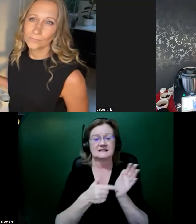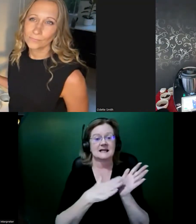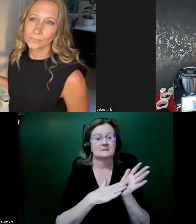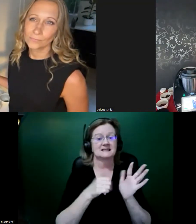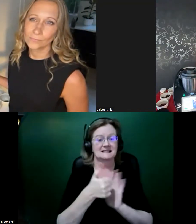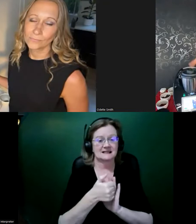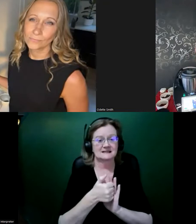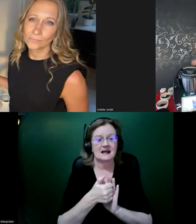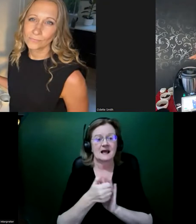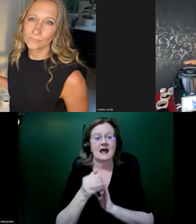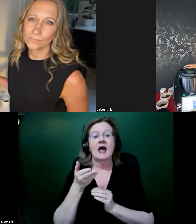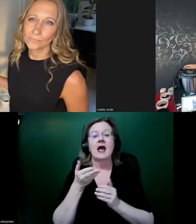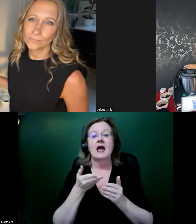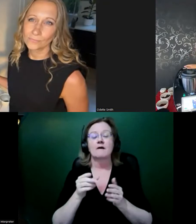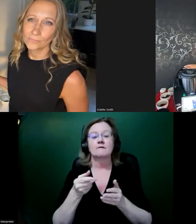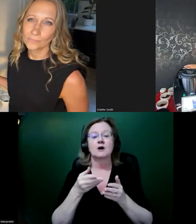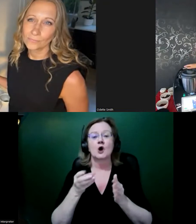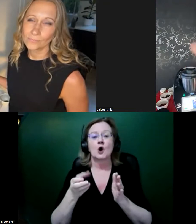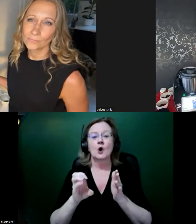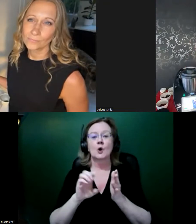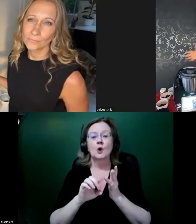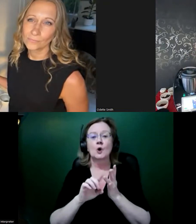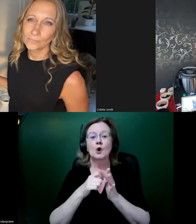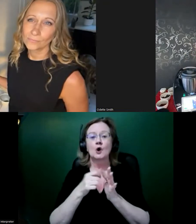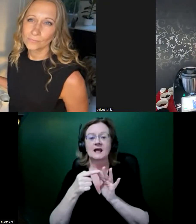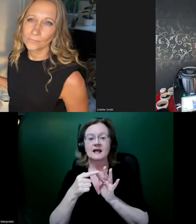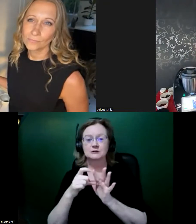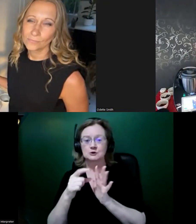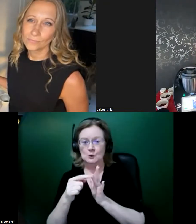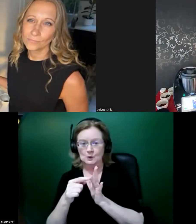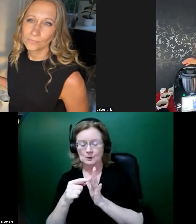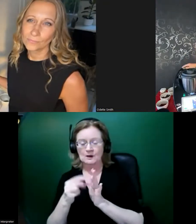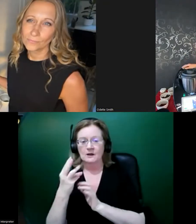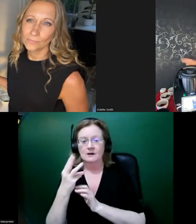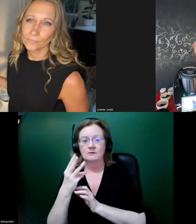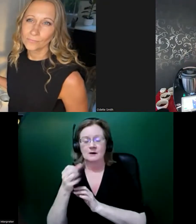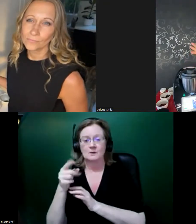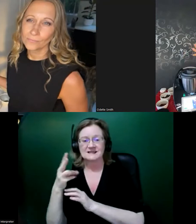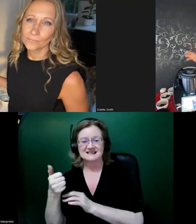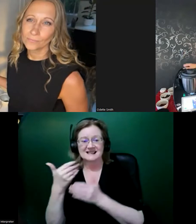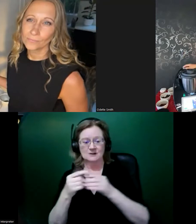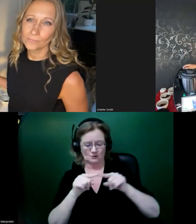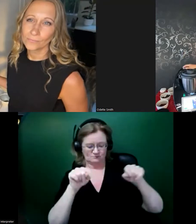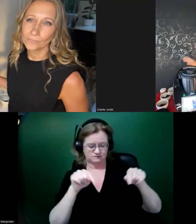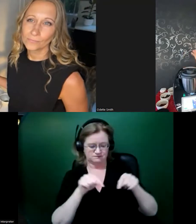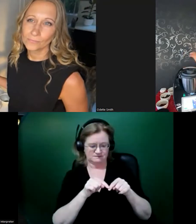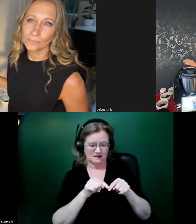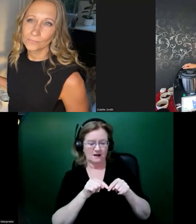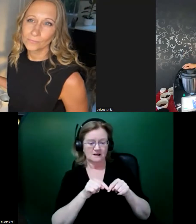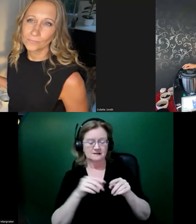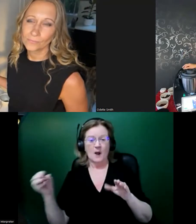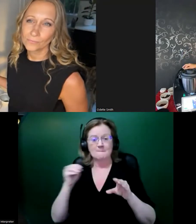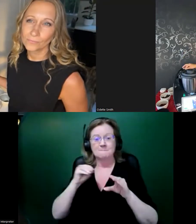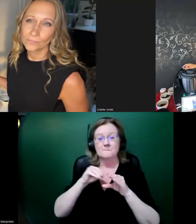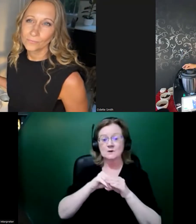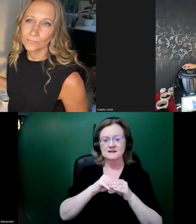Cookie Dough 3.0 directly on the screen of your Thermomix. So I quickly imported the recipe and adjusted the quantities, and we're actually going to